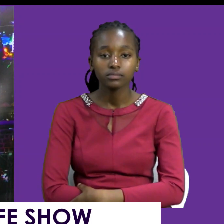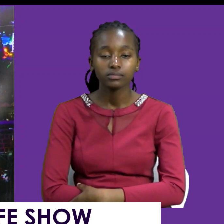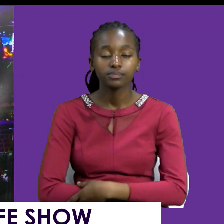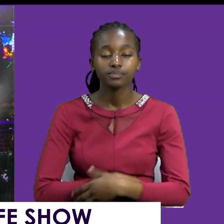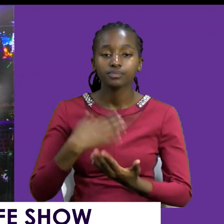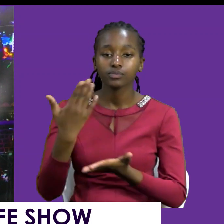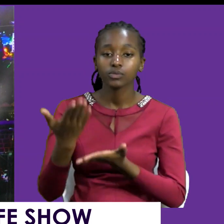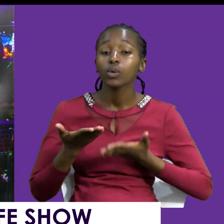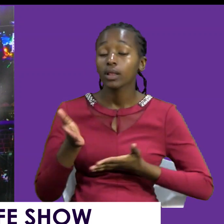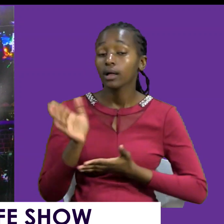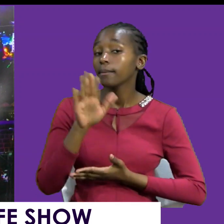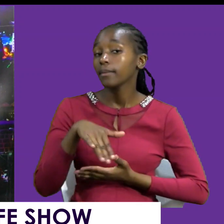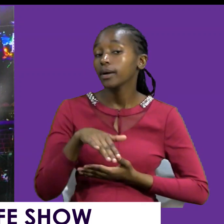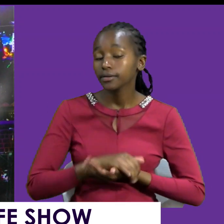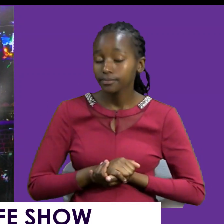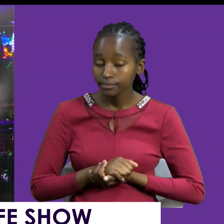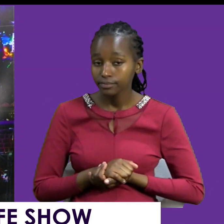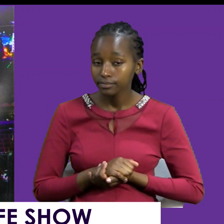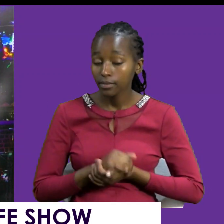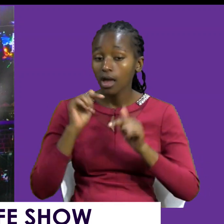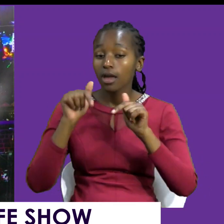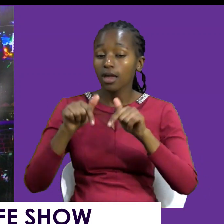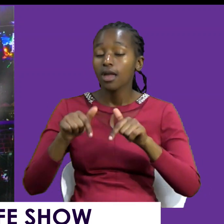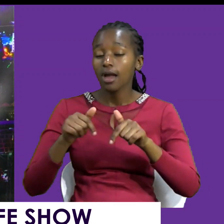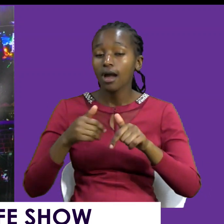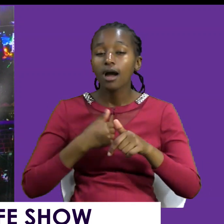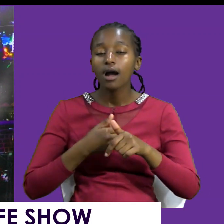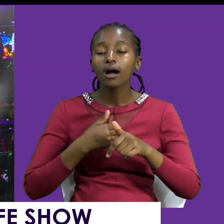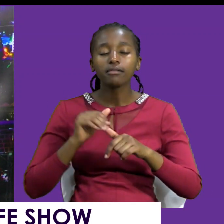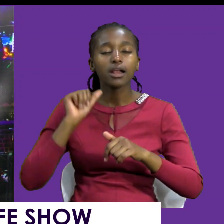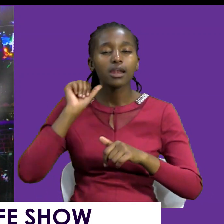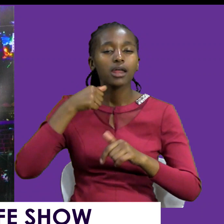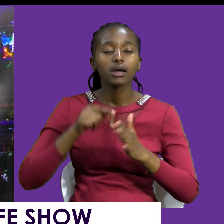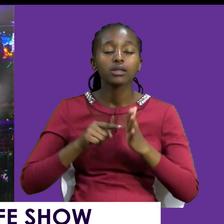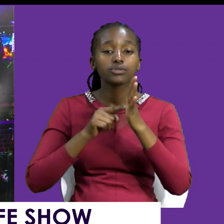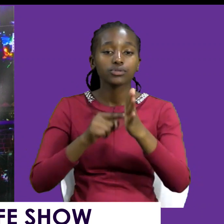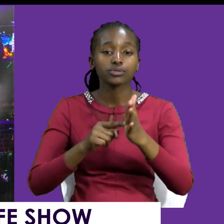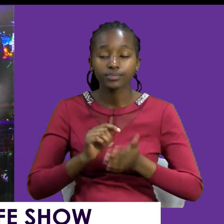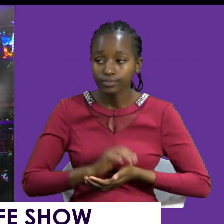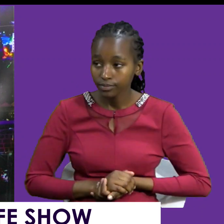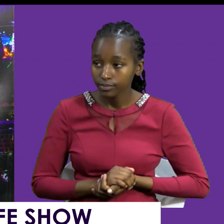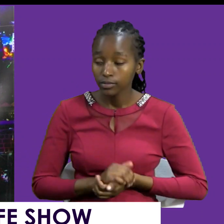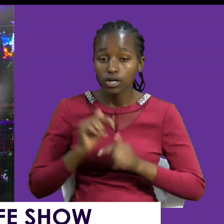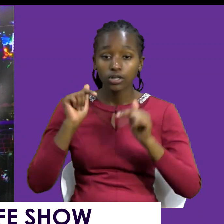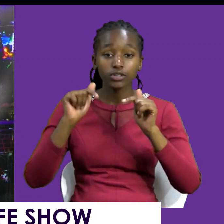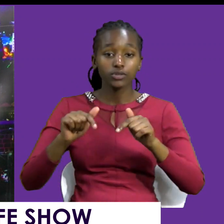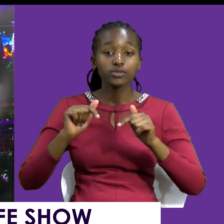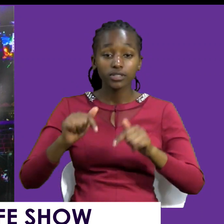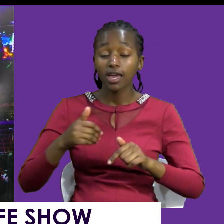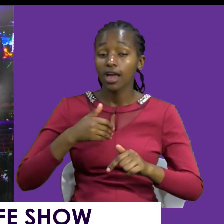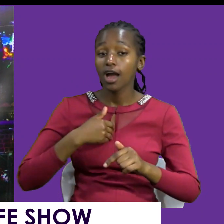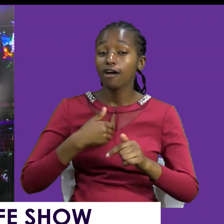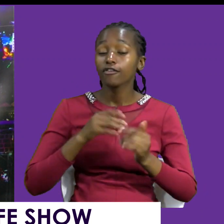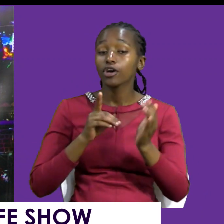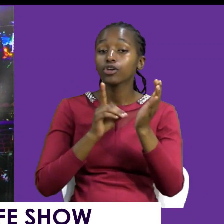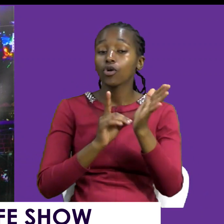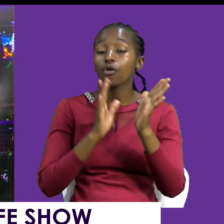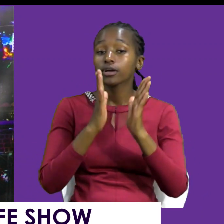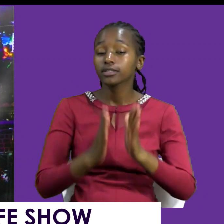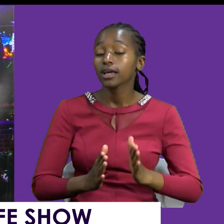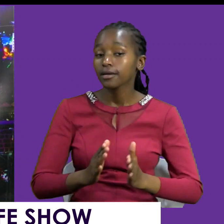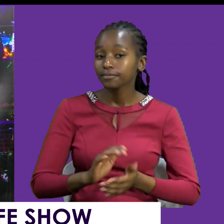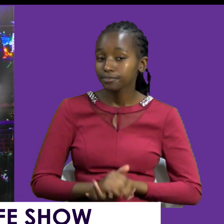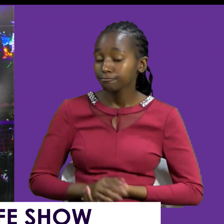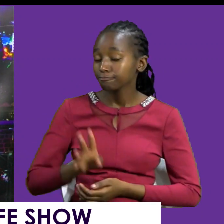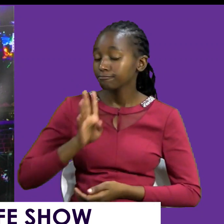Welcome back, viewers. What a show. Today, I'm your doctor. I'm talking